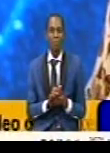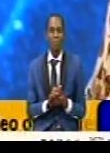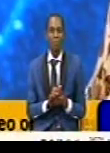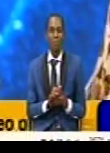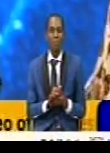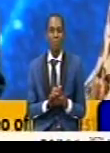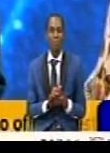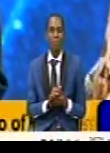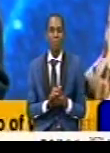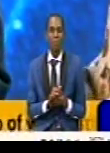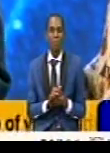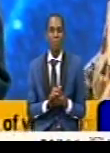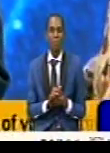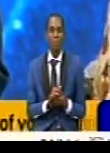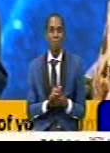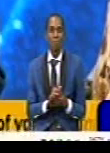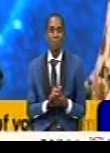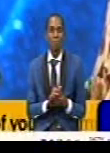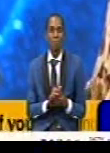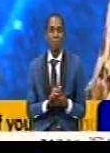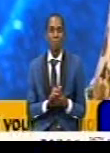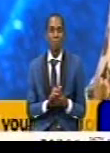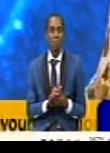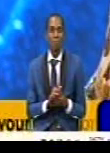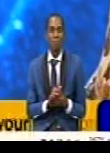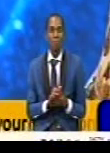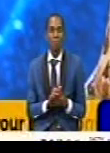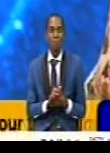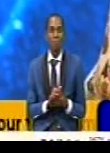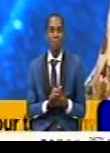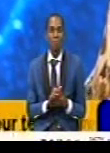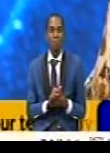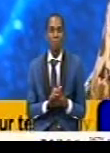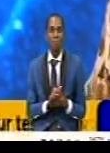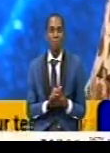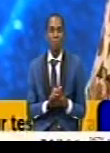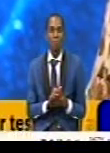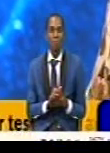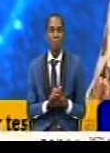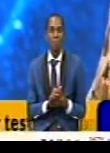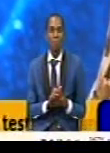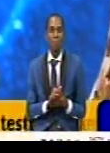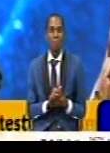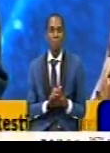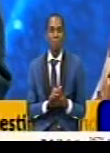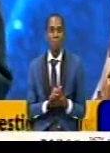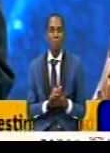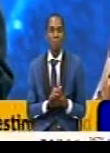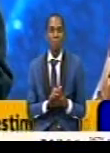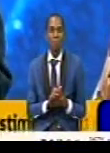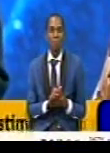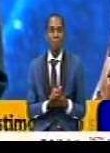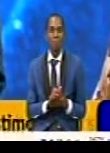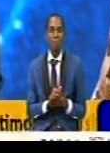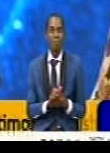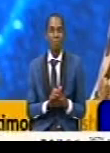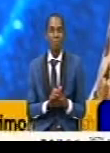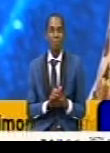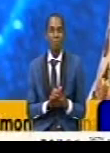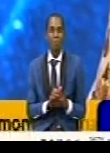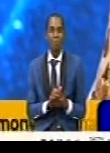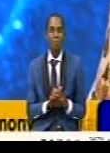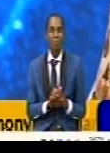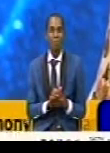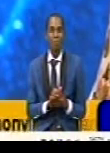my hand quite me hang game. Oh, yeah, damn. Oh, my come out that room. Go up the court. Got a doctor, snag